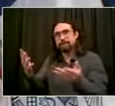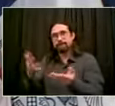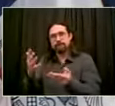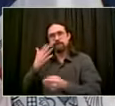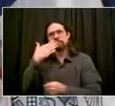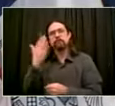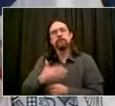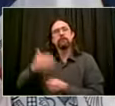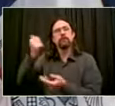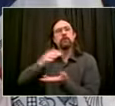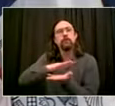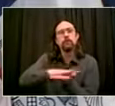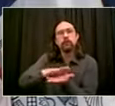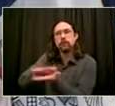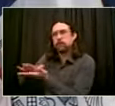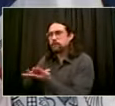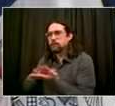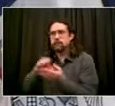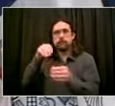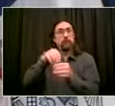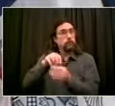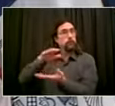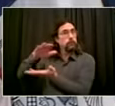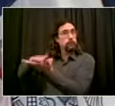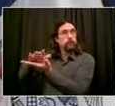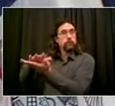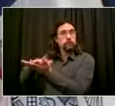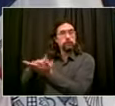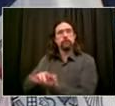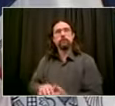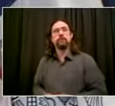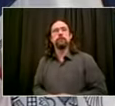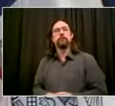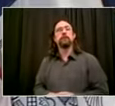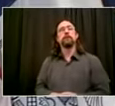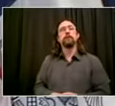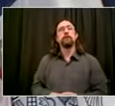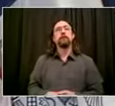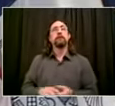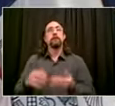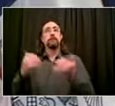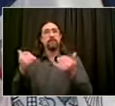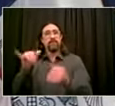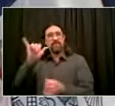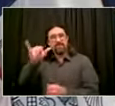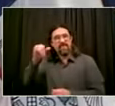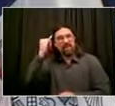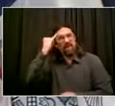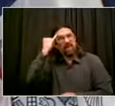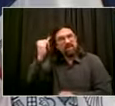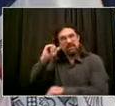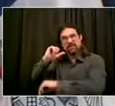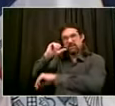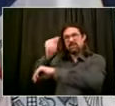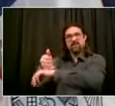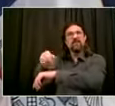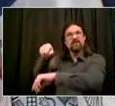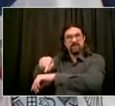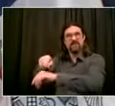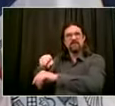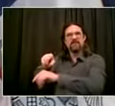as someone who was a school board member in Brooklyn long ago, but also as a public school parent, the whole reality of school buses has been, you know, many, many